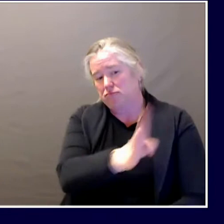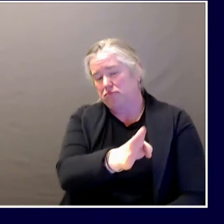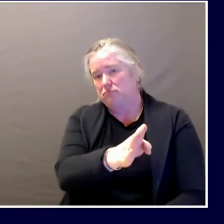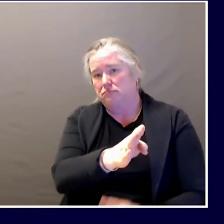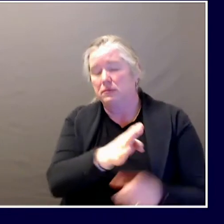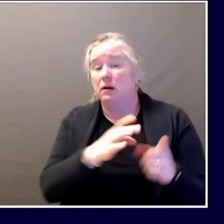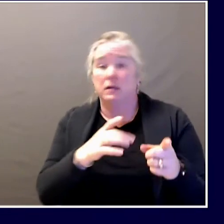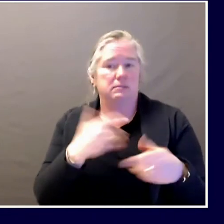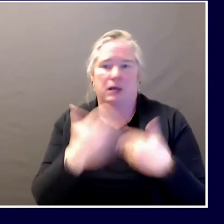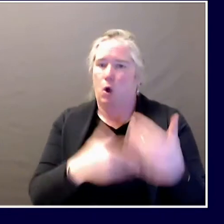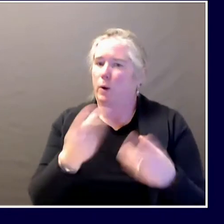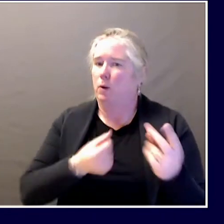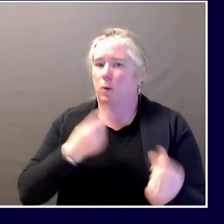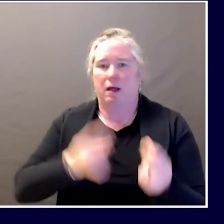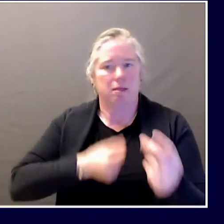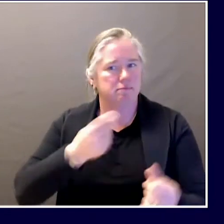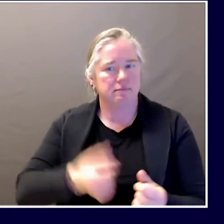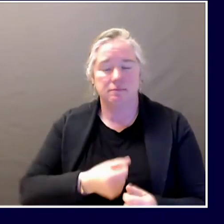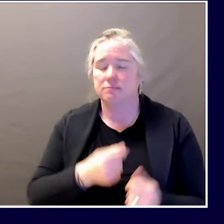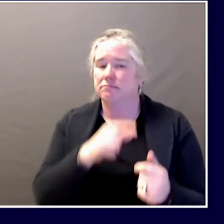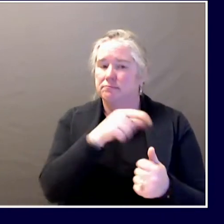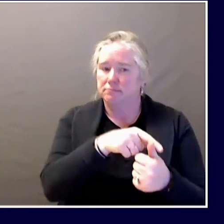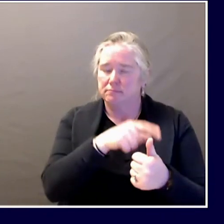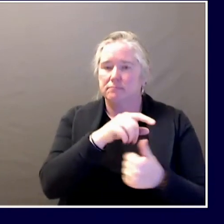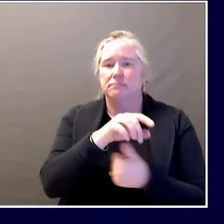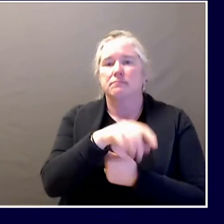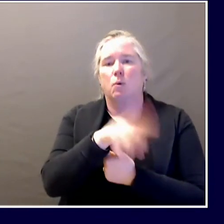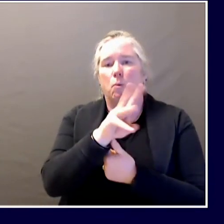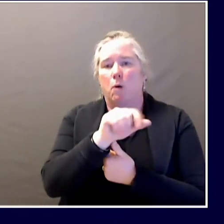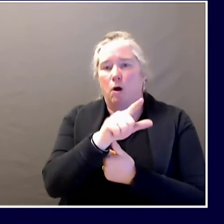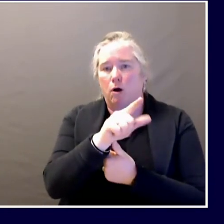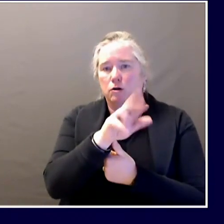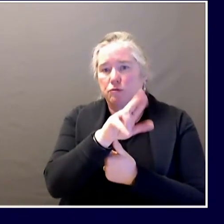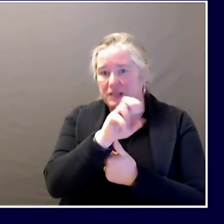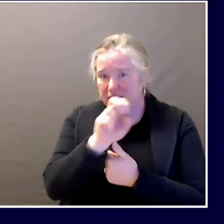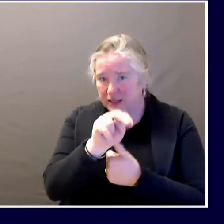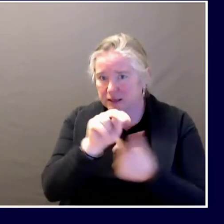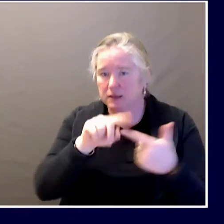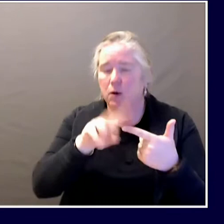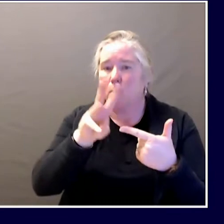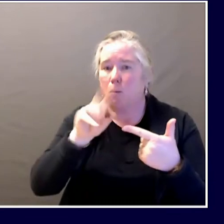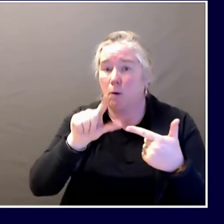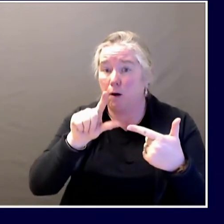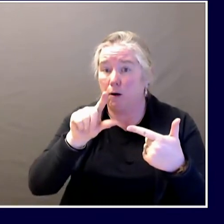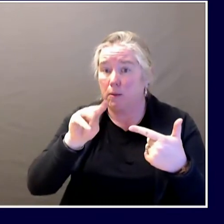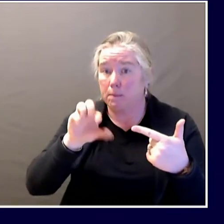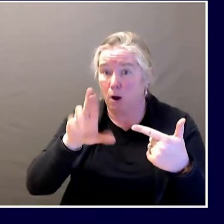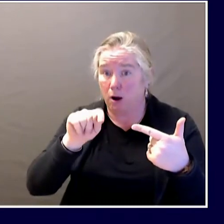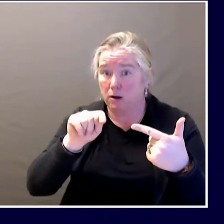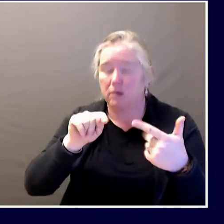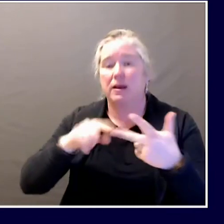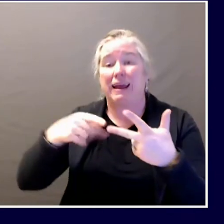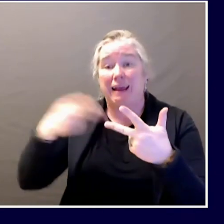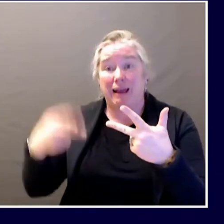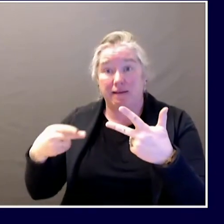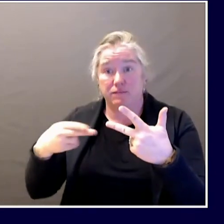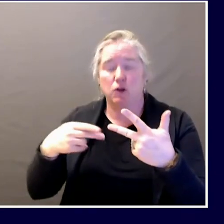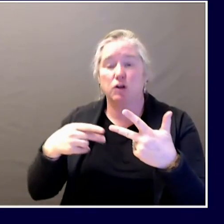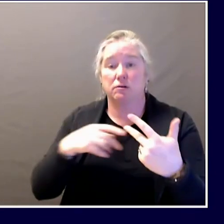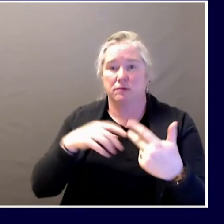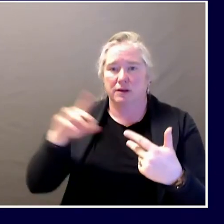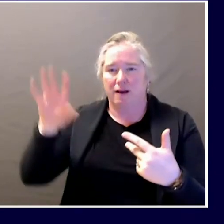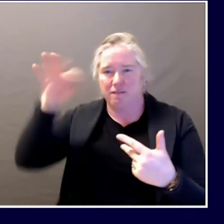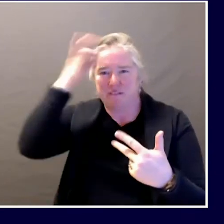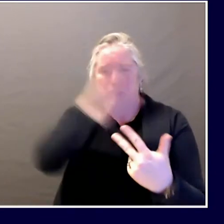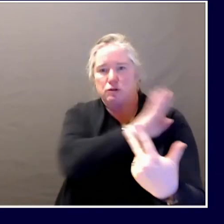with Walmart and Hannaford, have been directed by the president to really take on that group of childcare